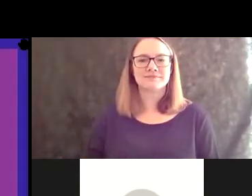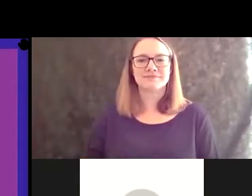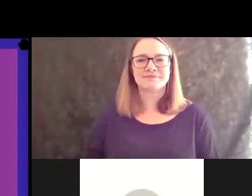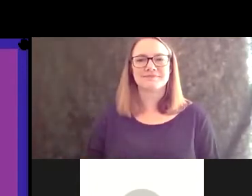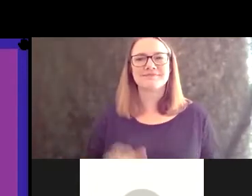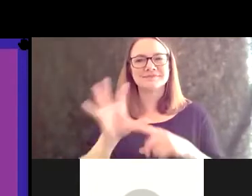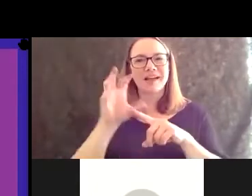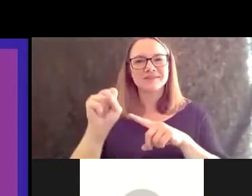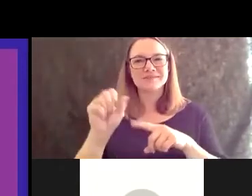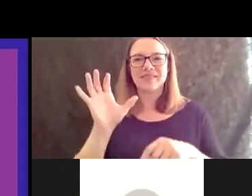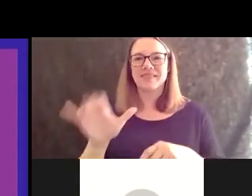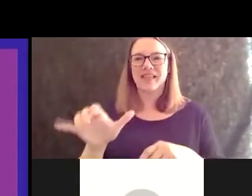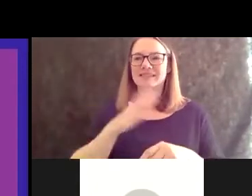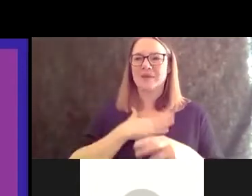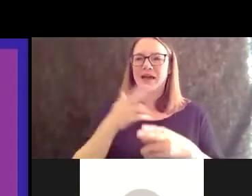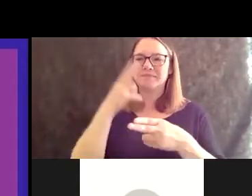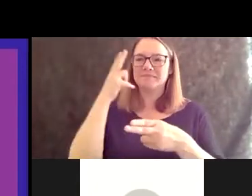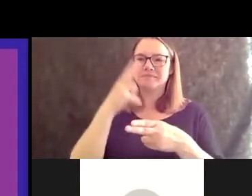Awesome. So that was my little